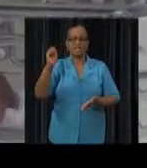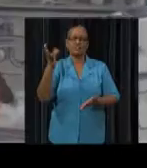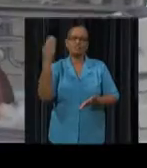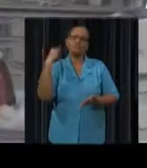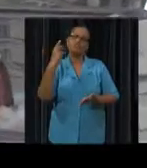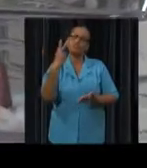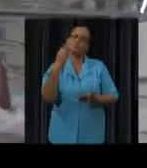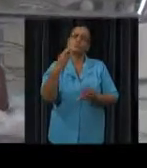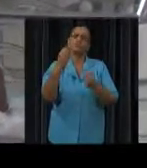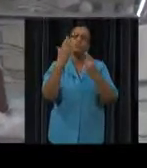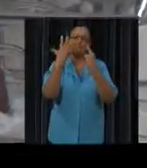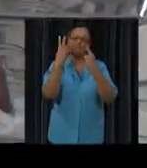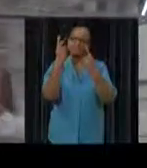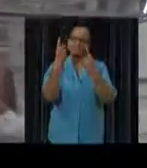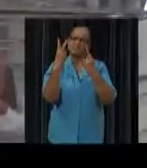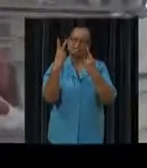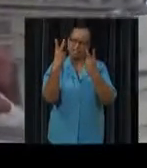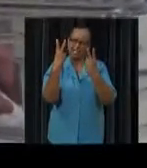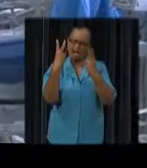in